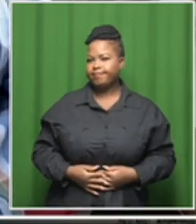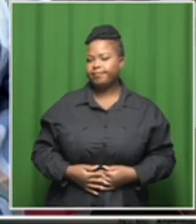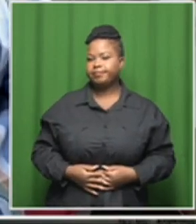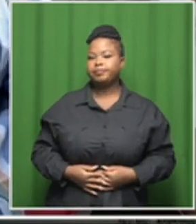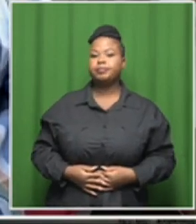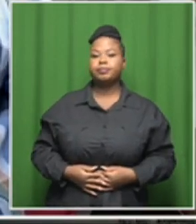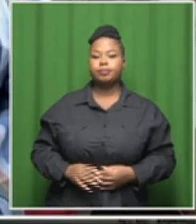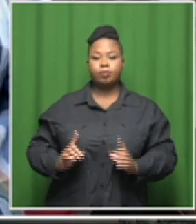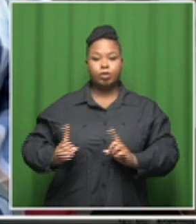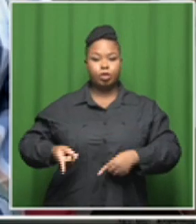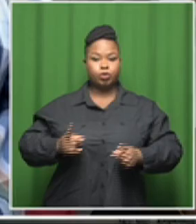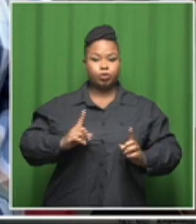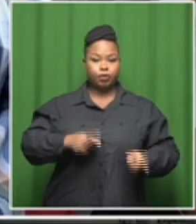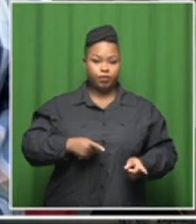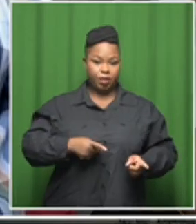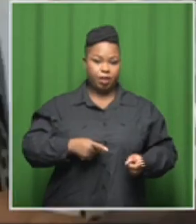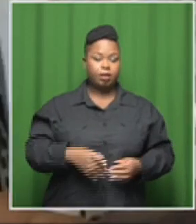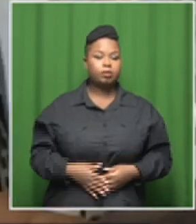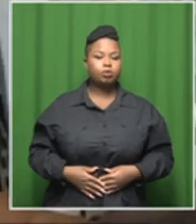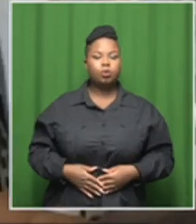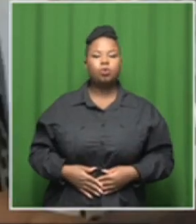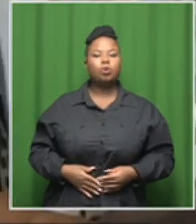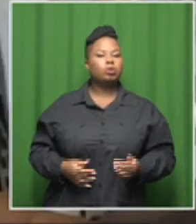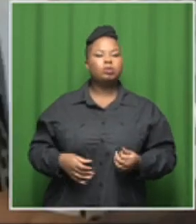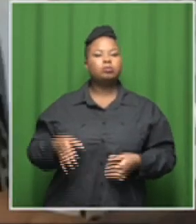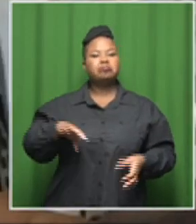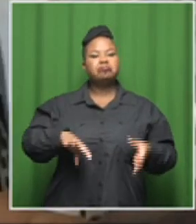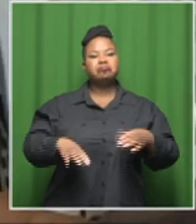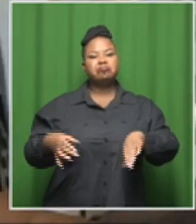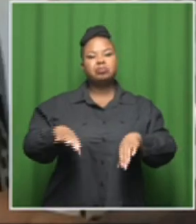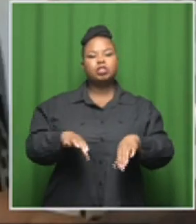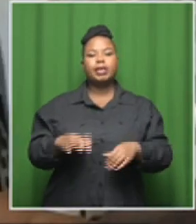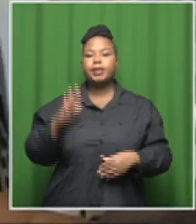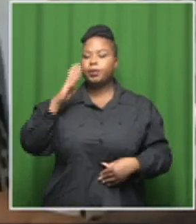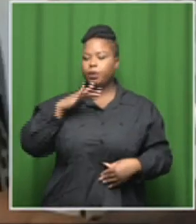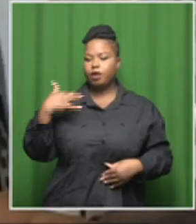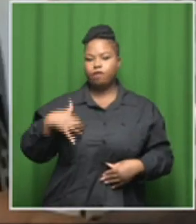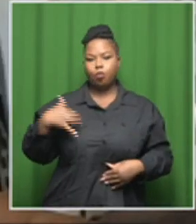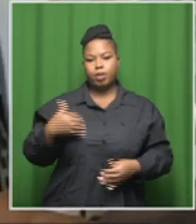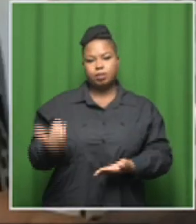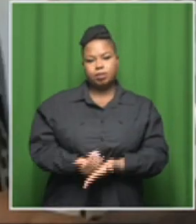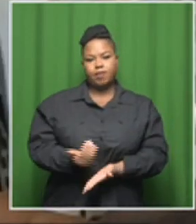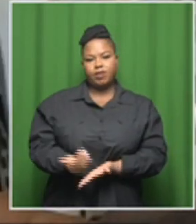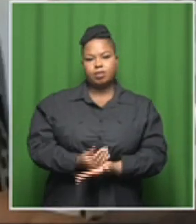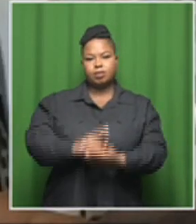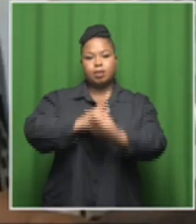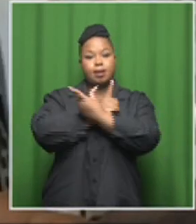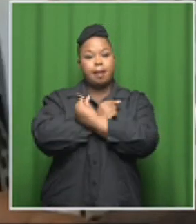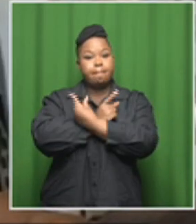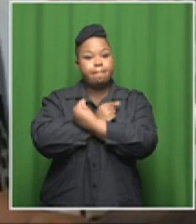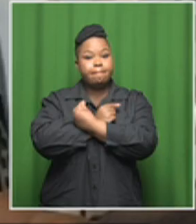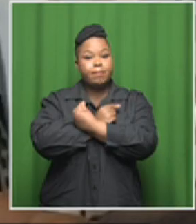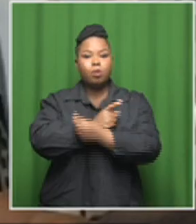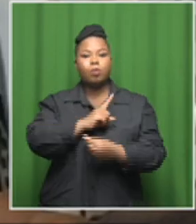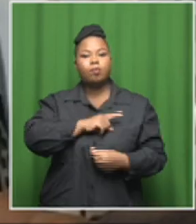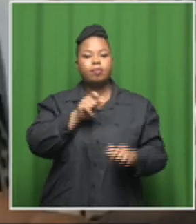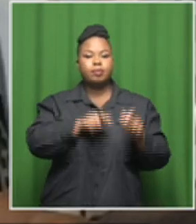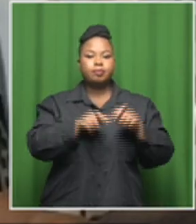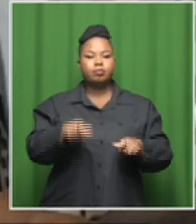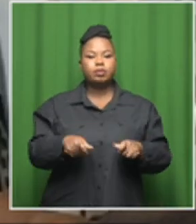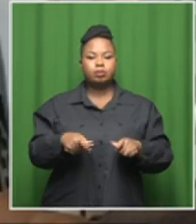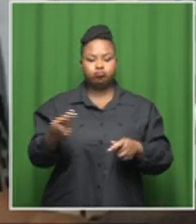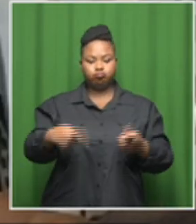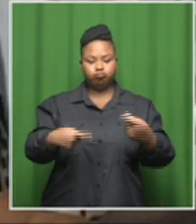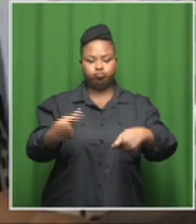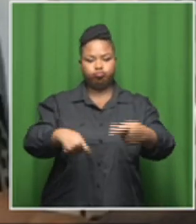Yeah, a Stokvel is an informal savings club which affords people an opportunity to save money